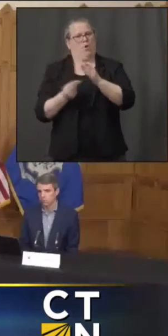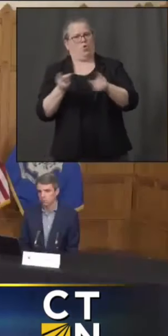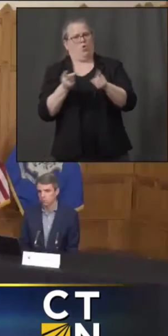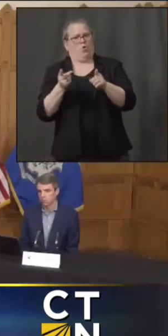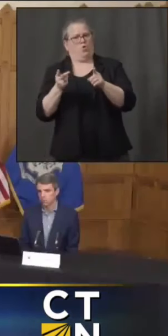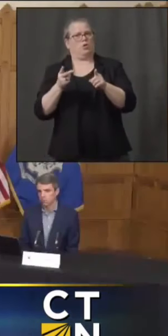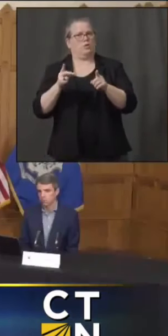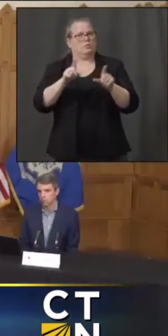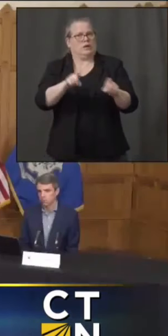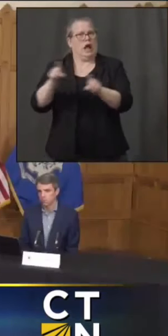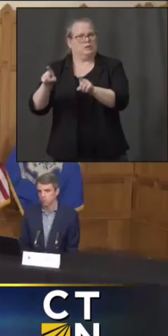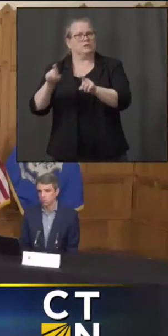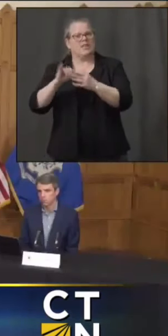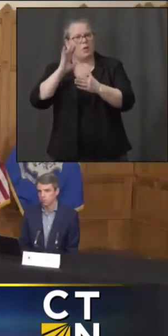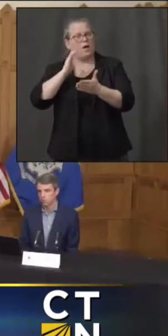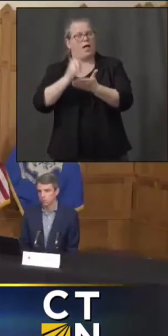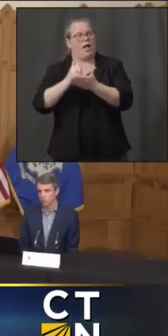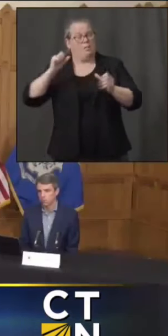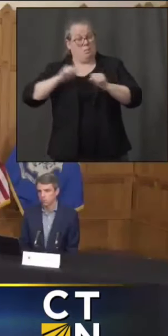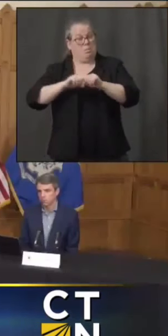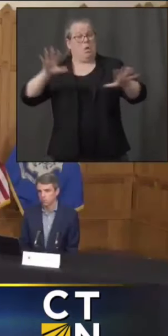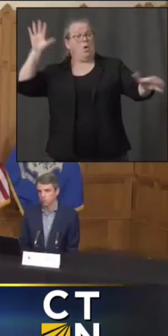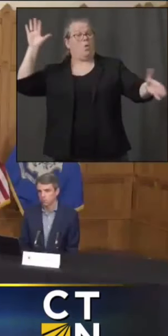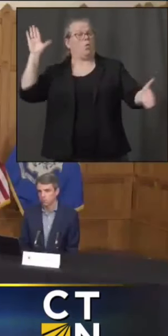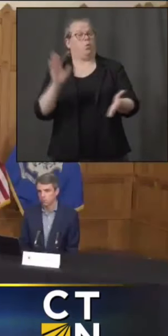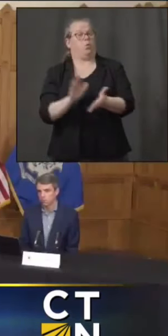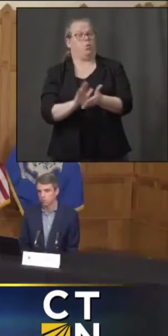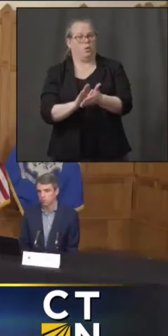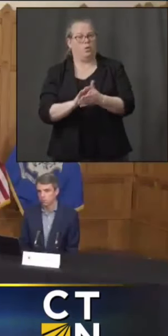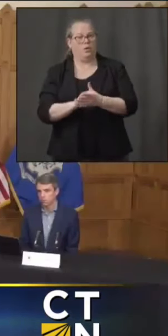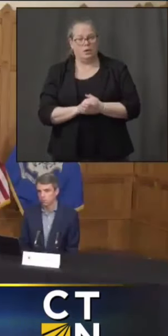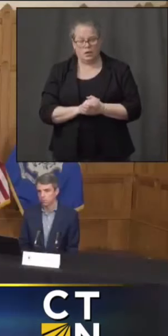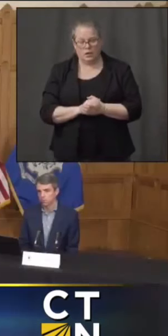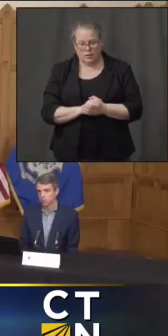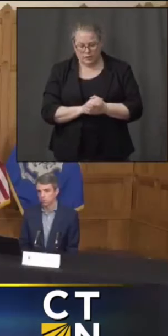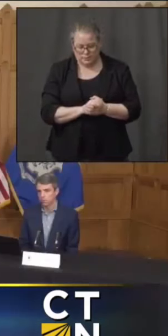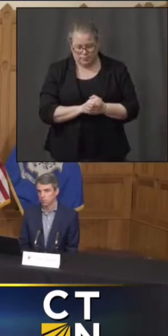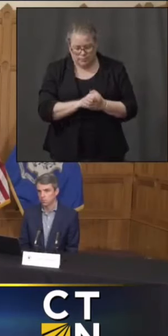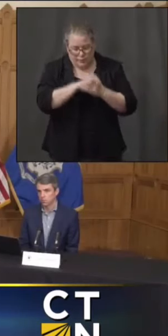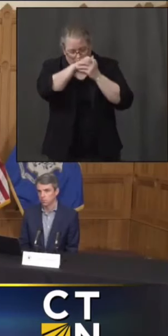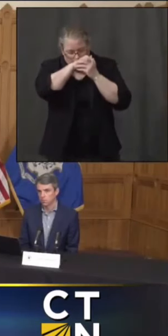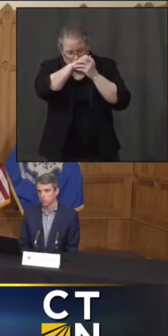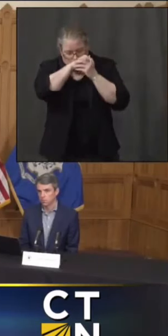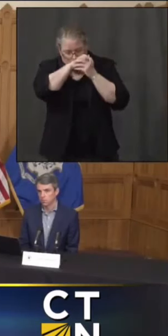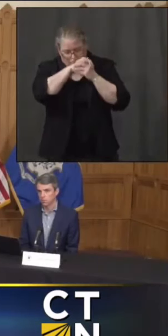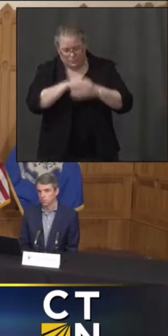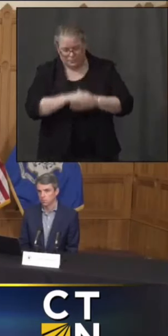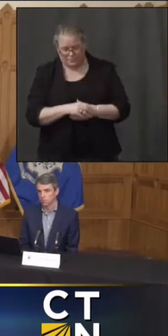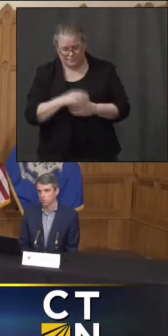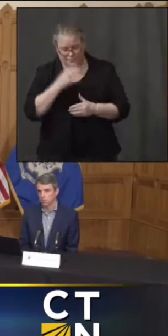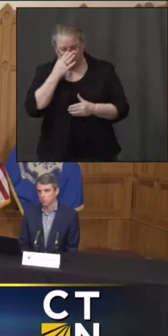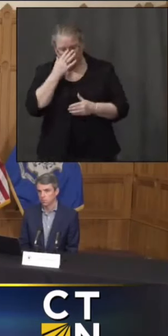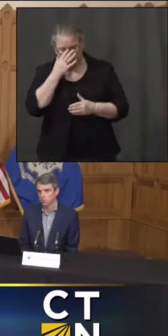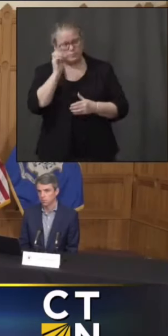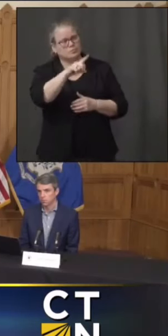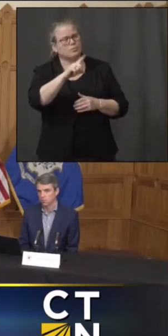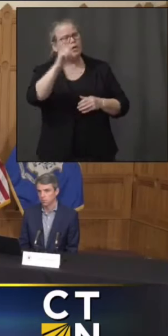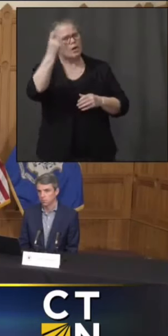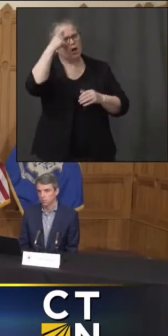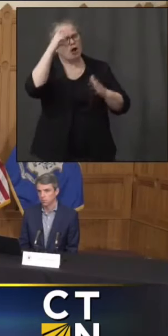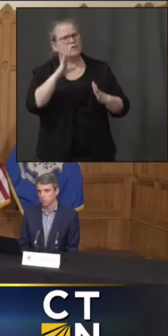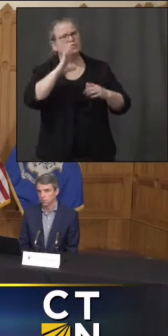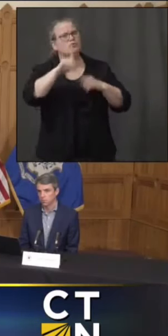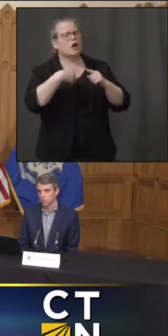And thank you for that. And Governor, when you talked about the contact tracing, you said that you were in conversations with Governor